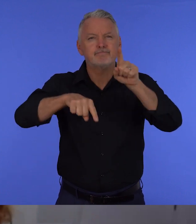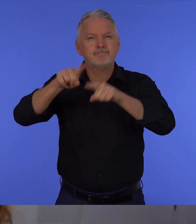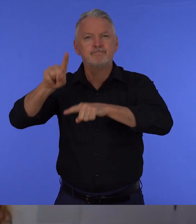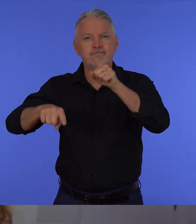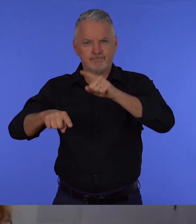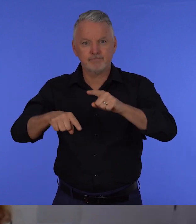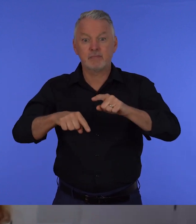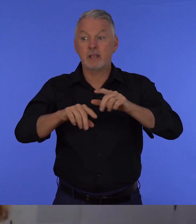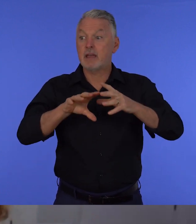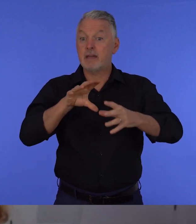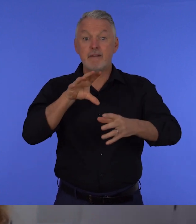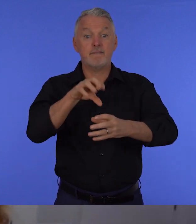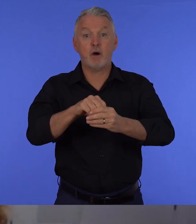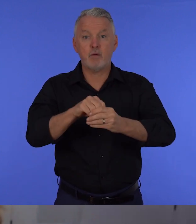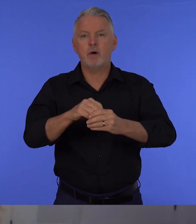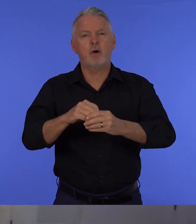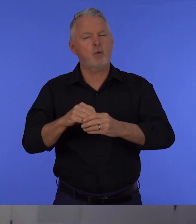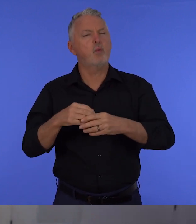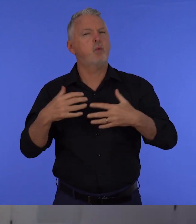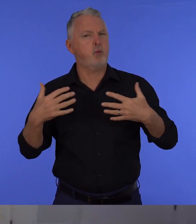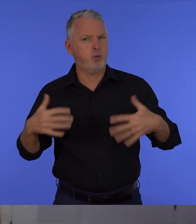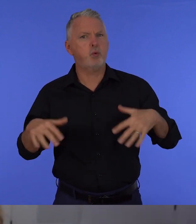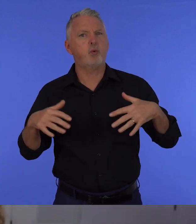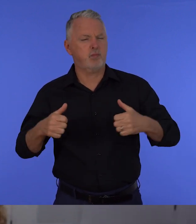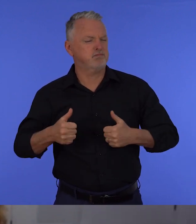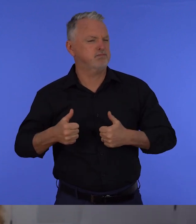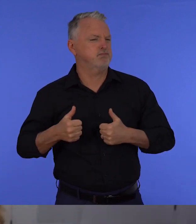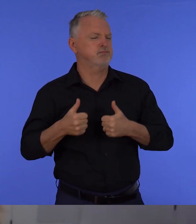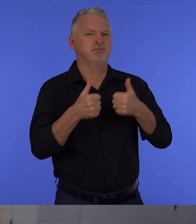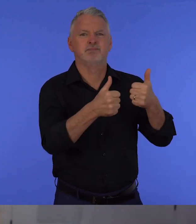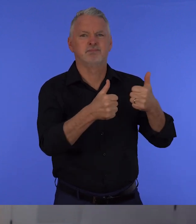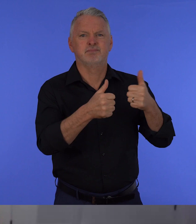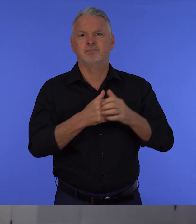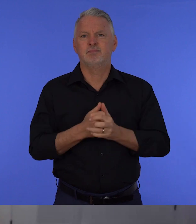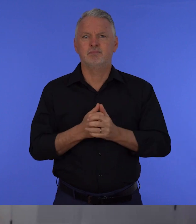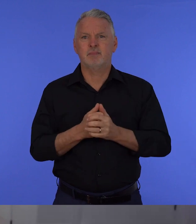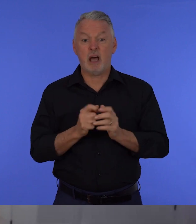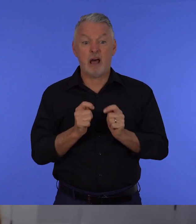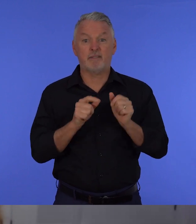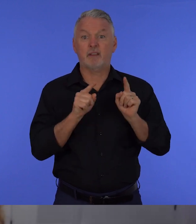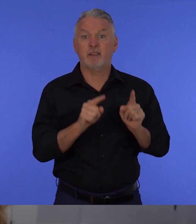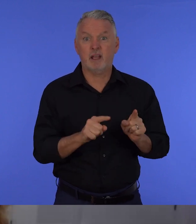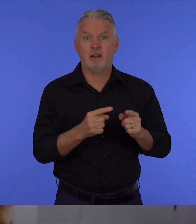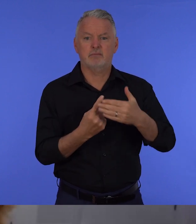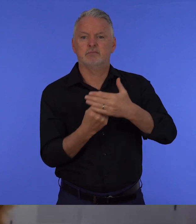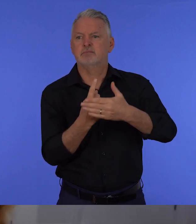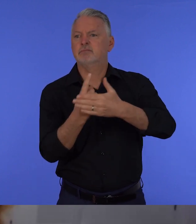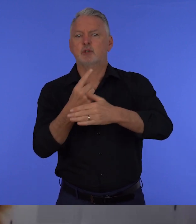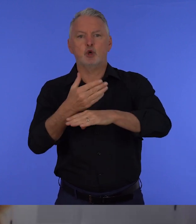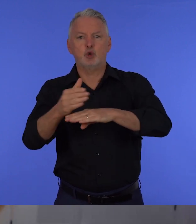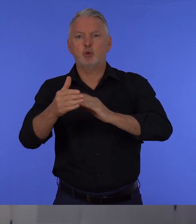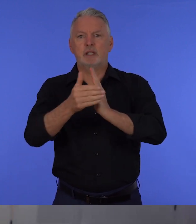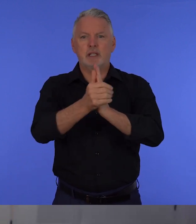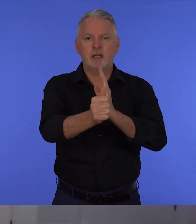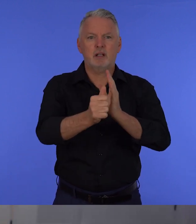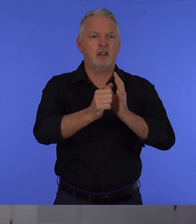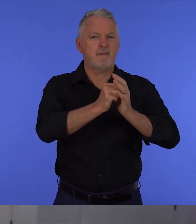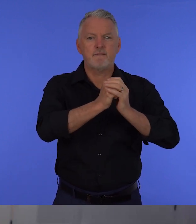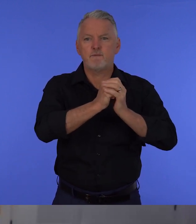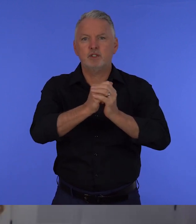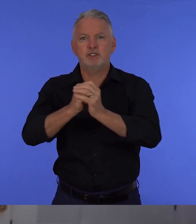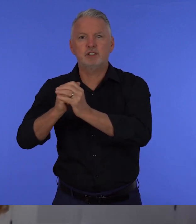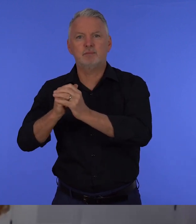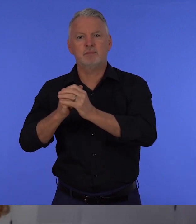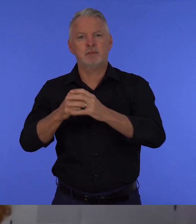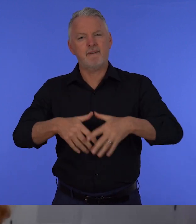creative arts groups, sporting teams and other recreational activities are a fundamental part of childhood. They offer opportunities to learn